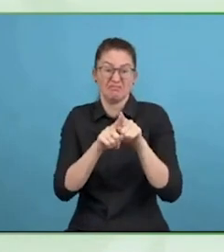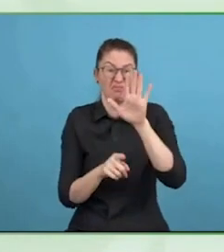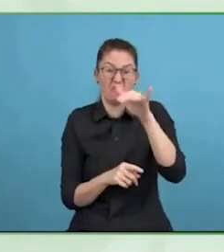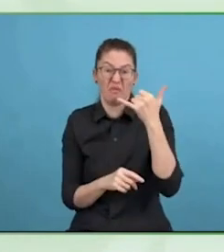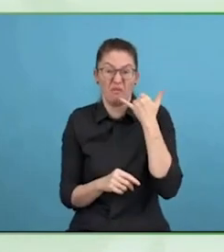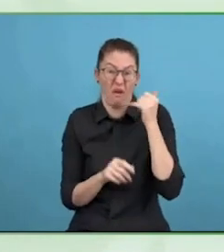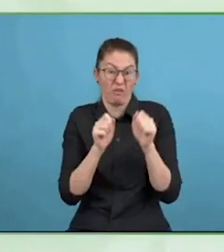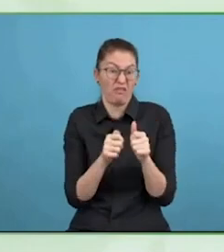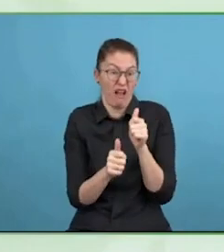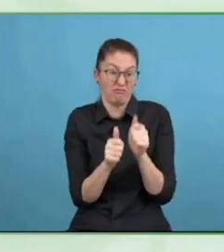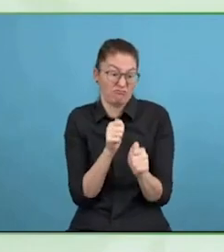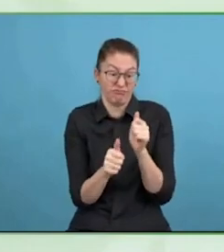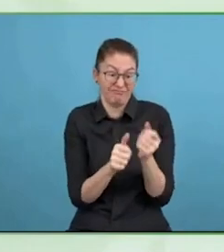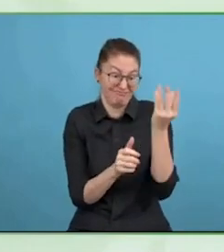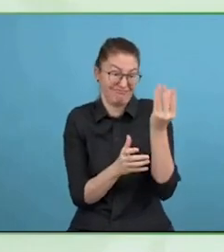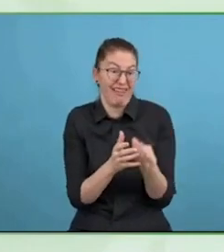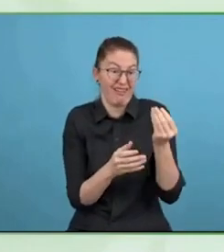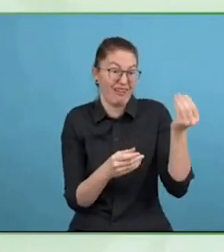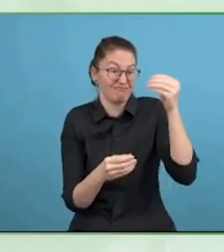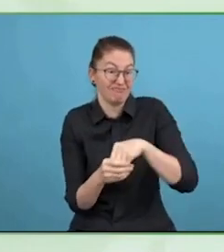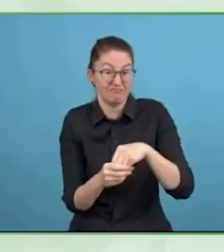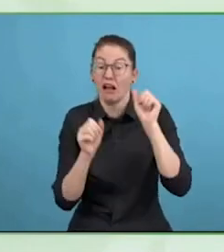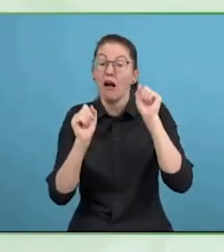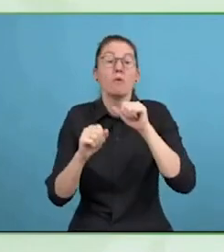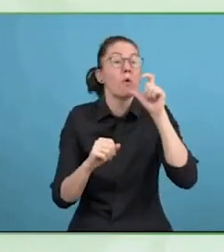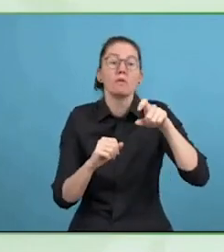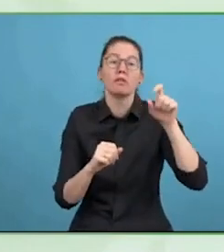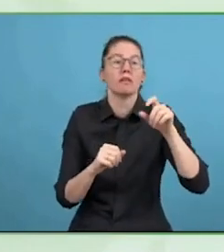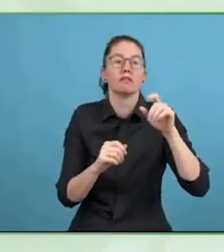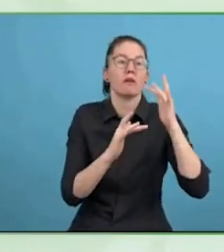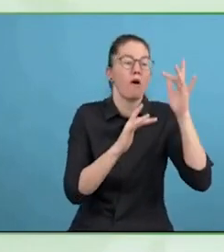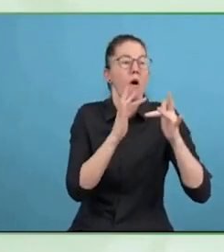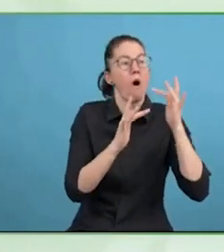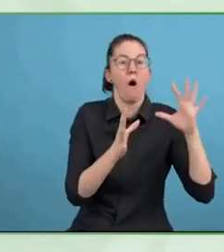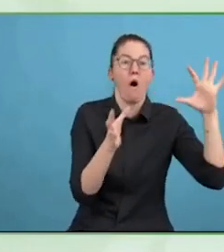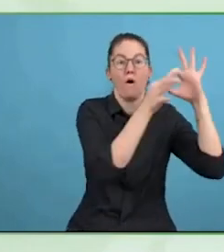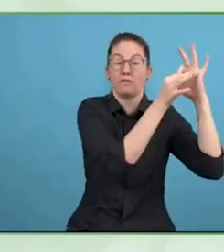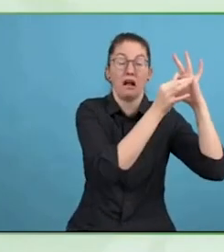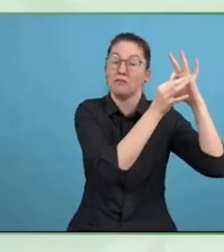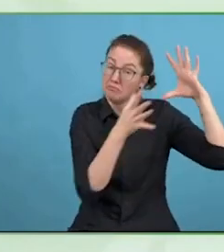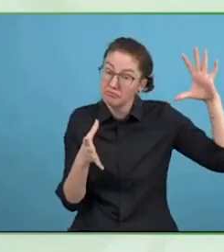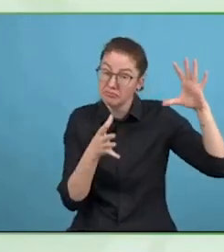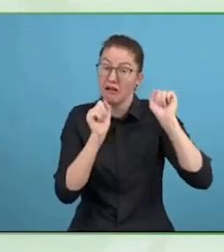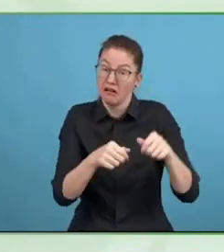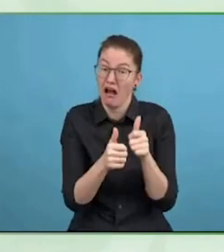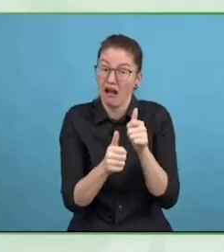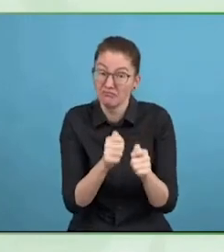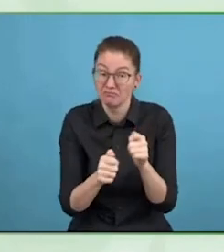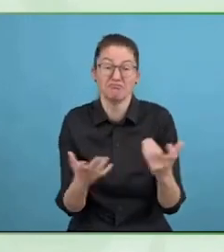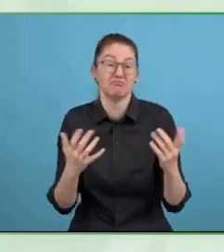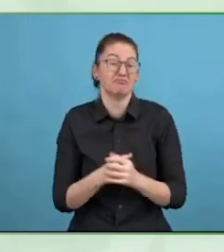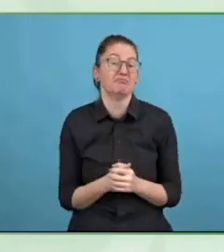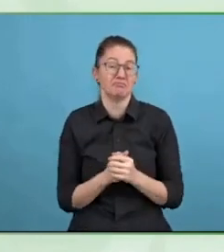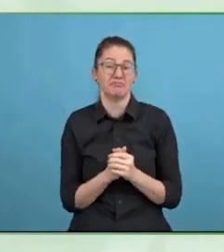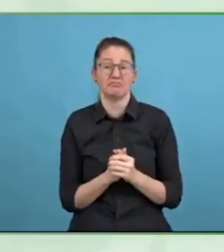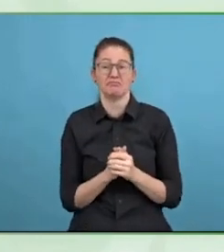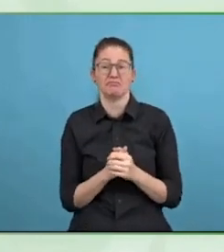available in different languages, or is it only in English that it is available? Is it in easy to read